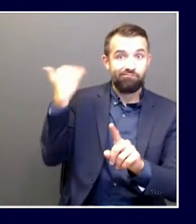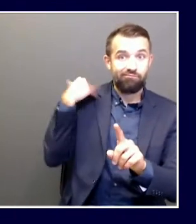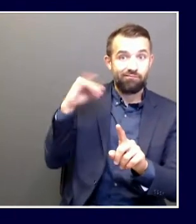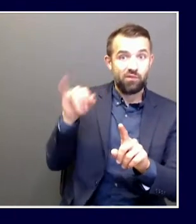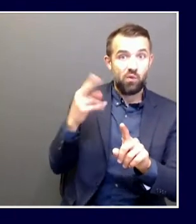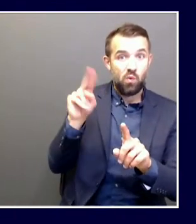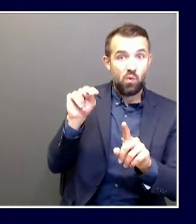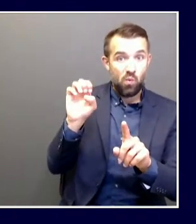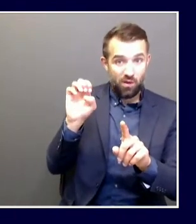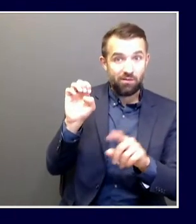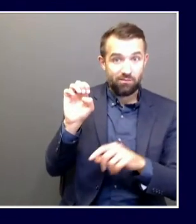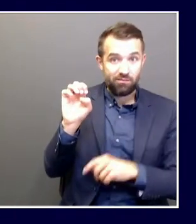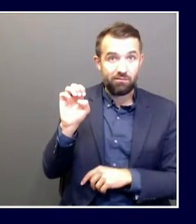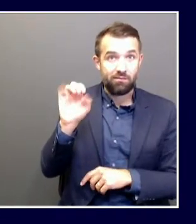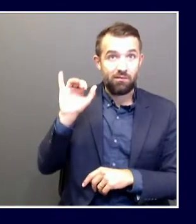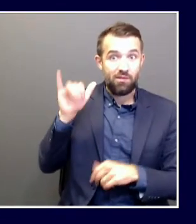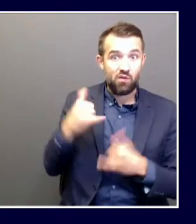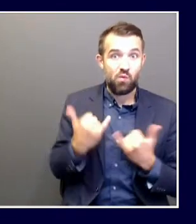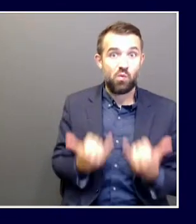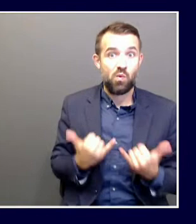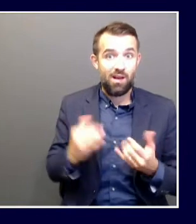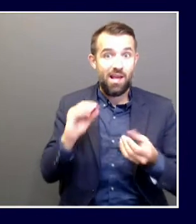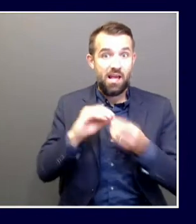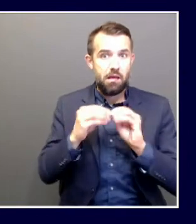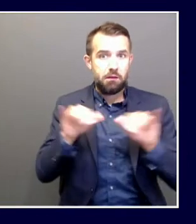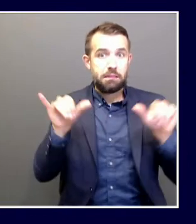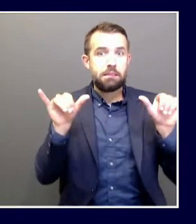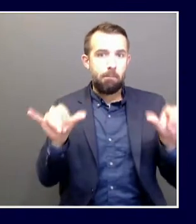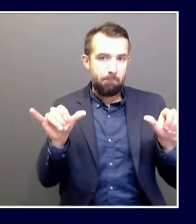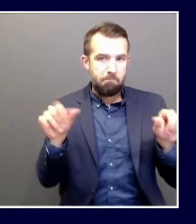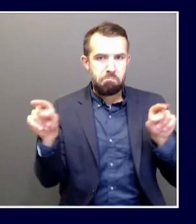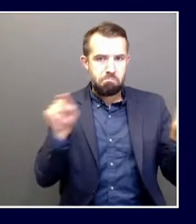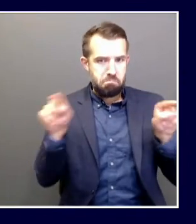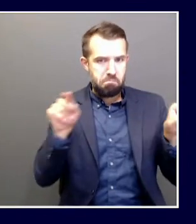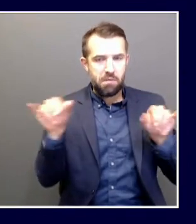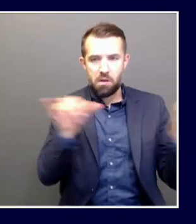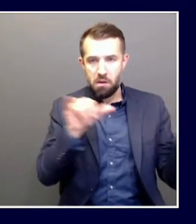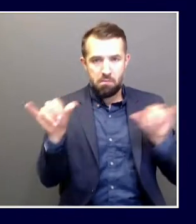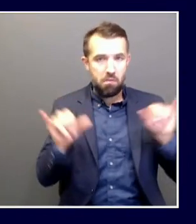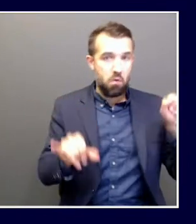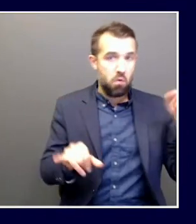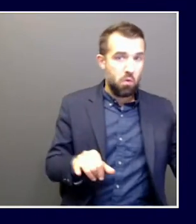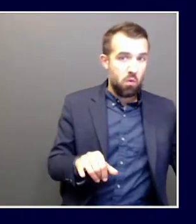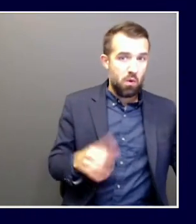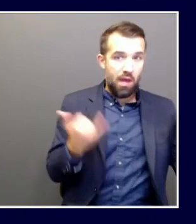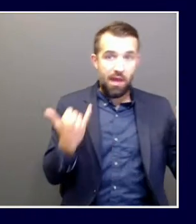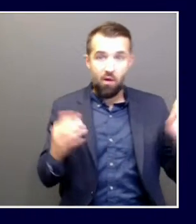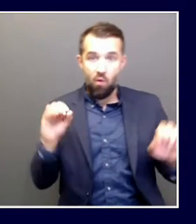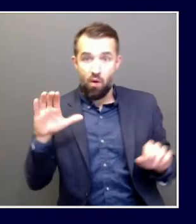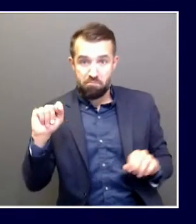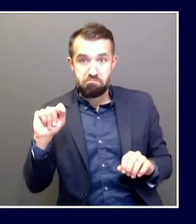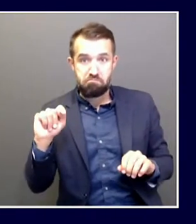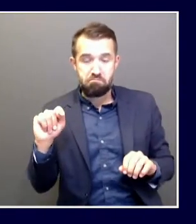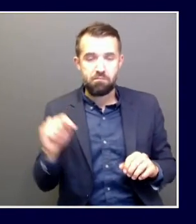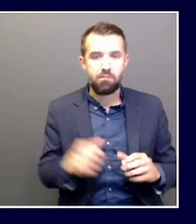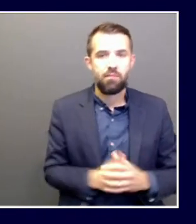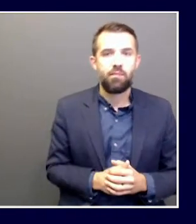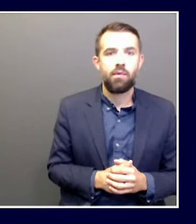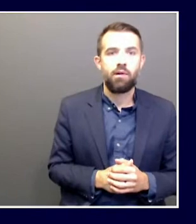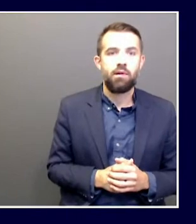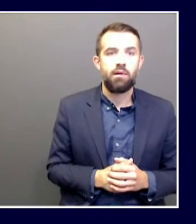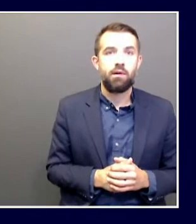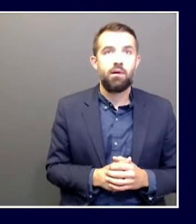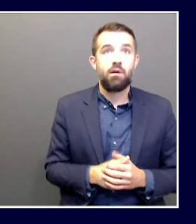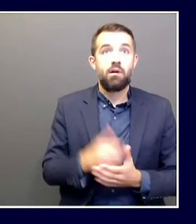about where we were round about 4 months ago. And it is driven partly by boosters, but